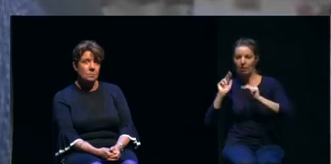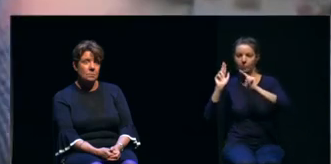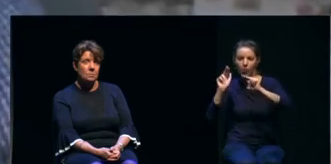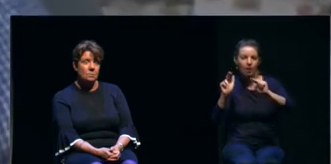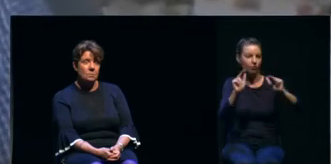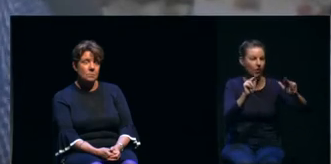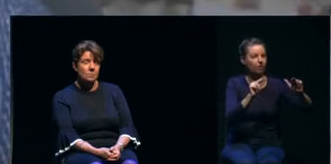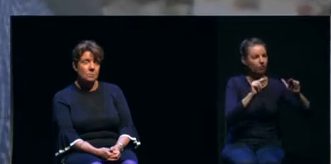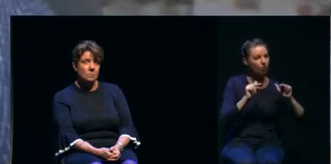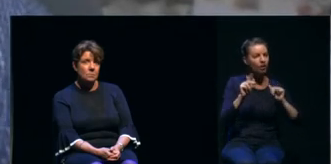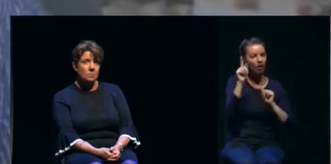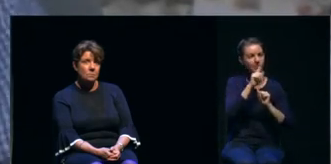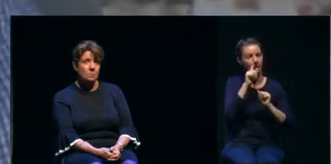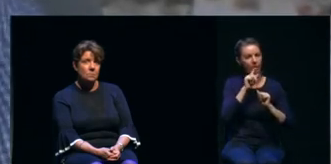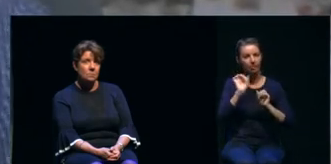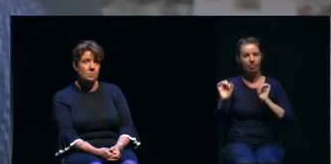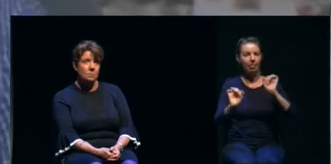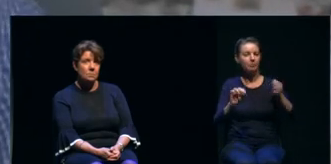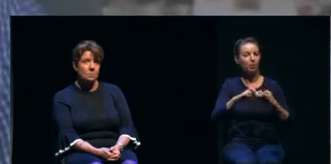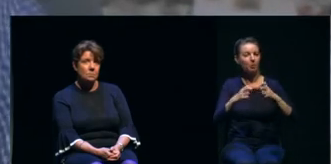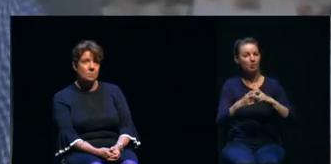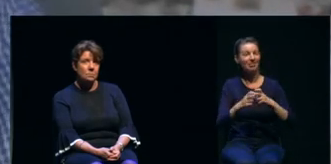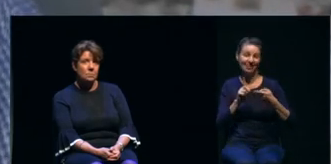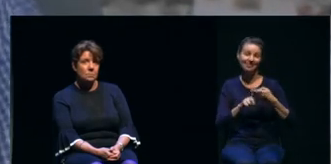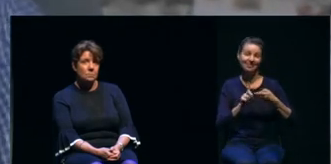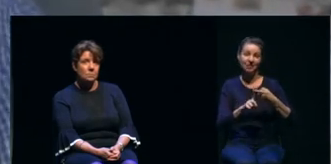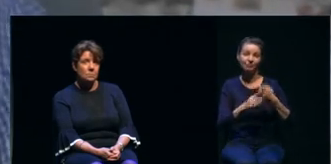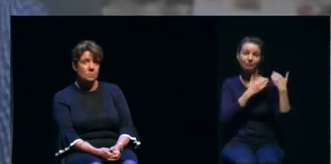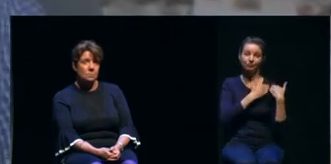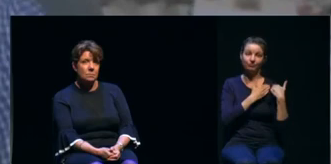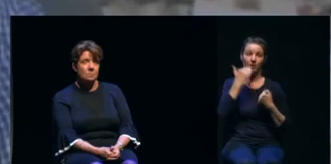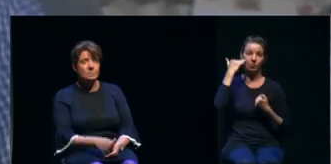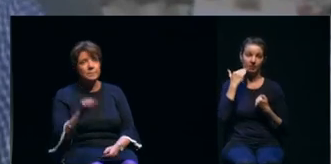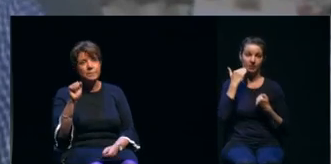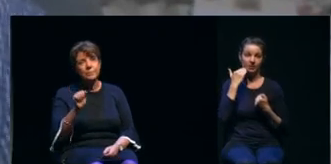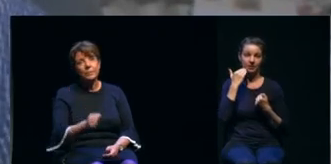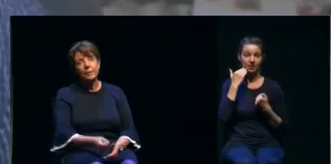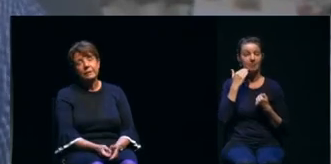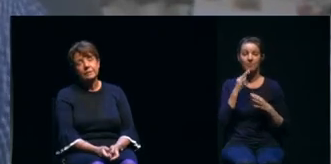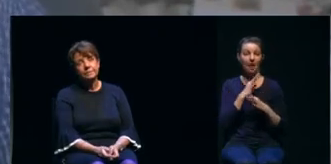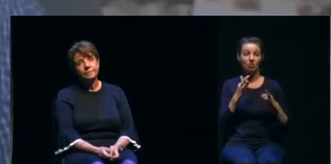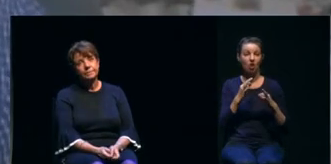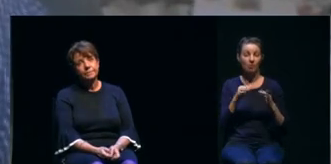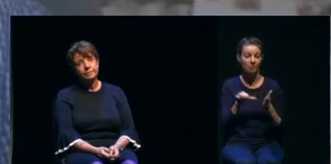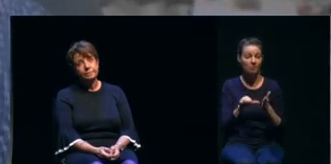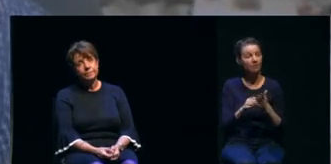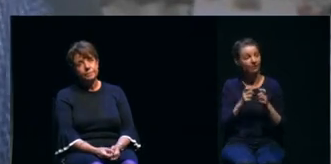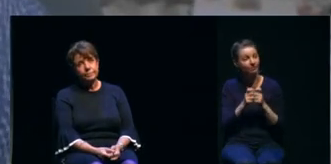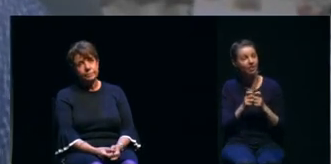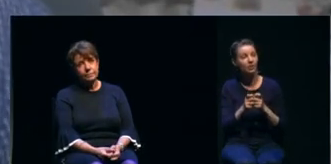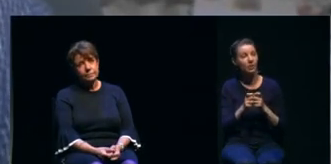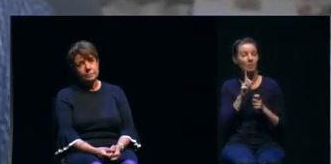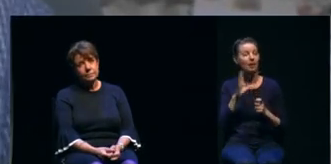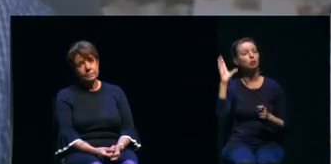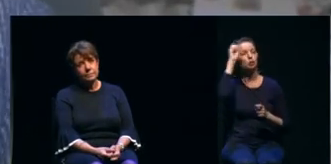work, looking after people who are in trouble, is still seen as a woman's job. Mm. And we put no monetary value on it. And it is absolutely presumed that